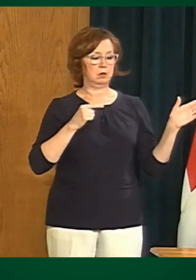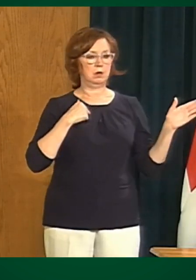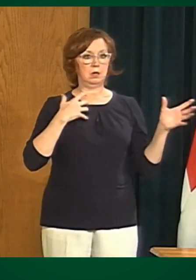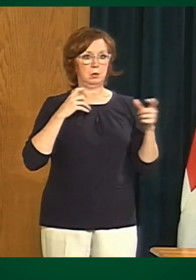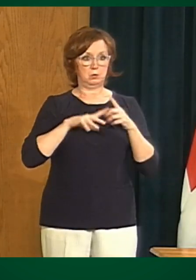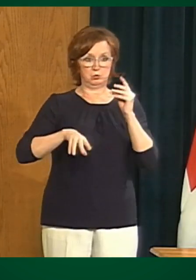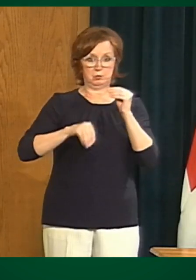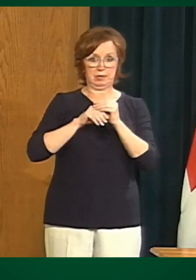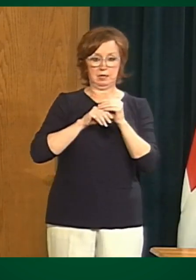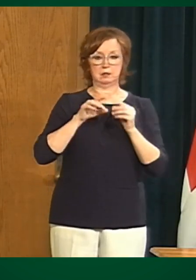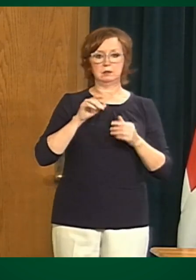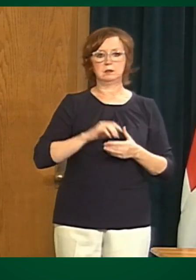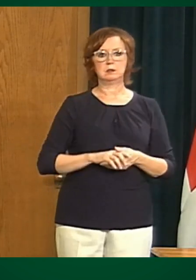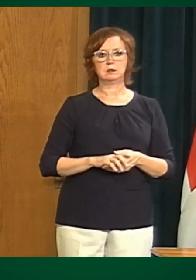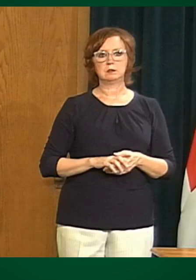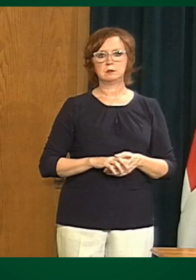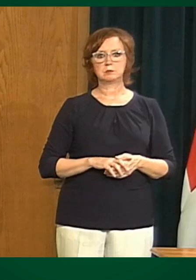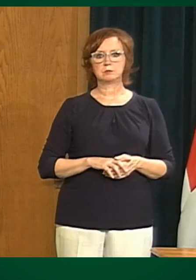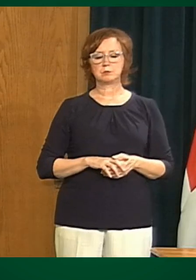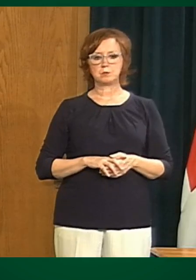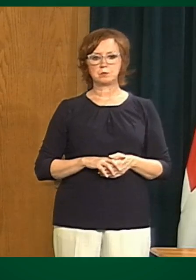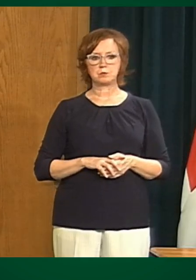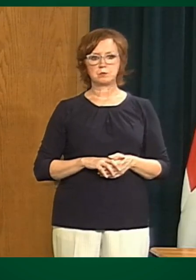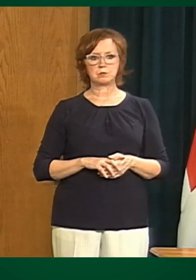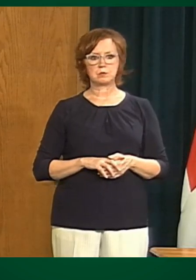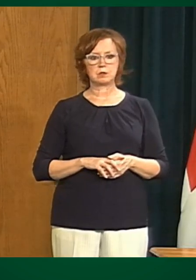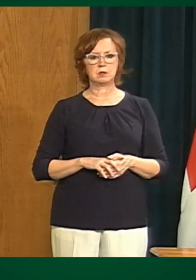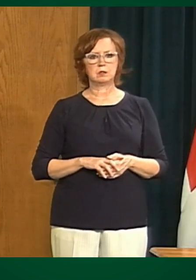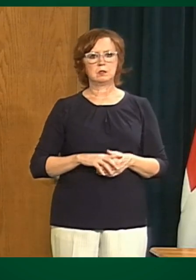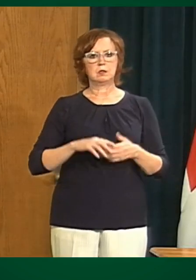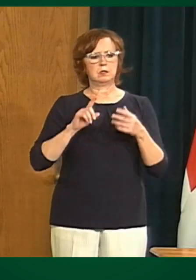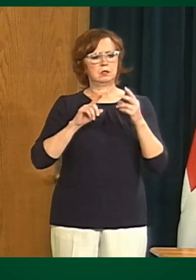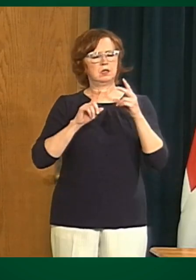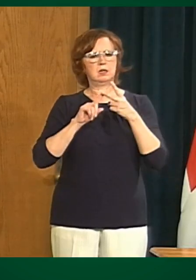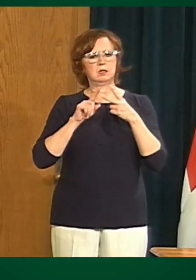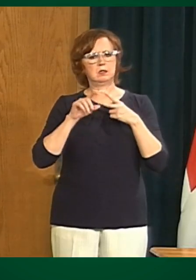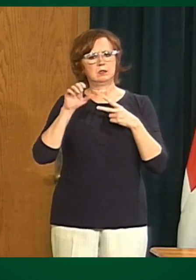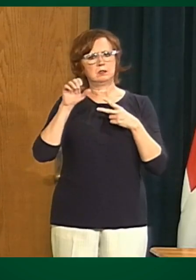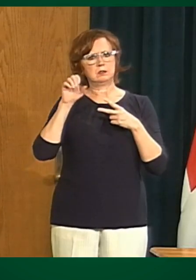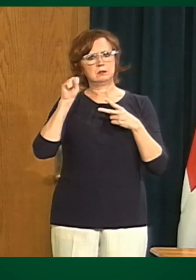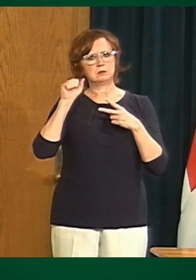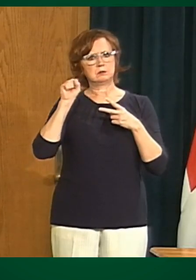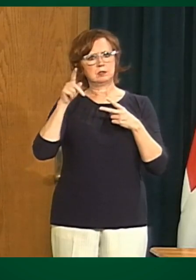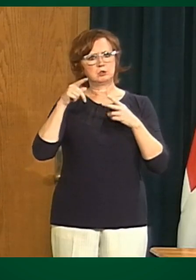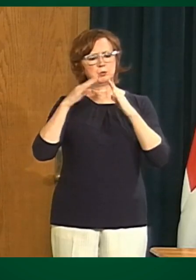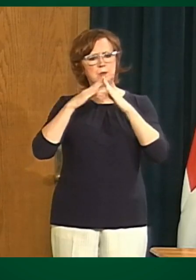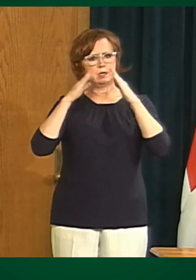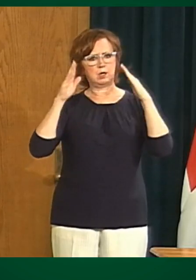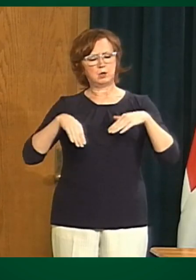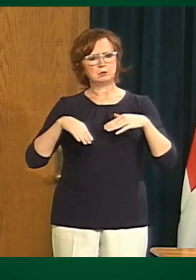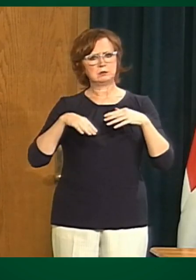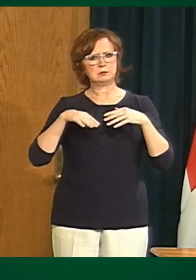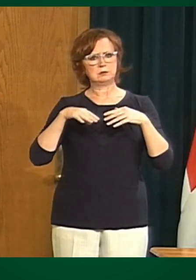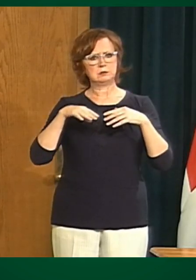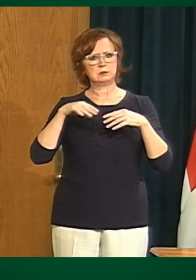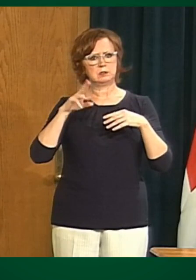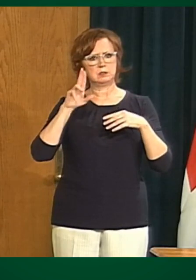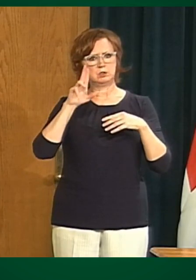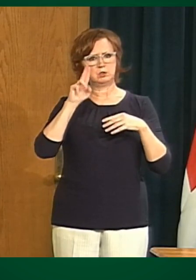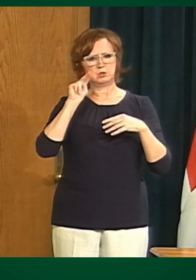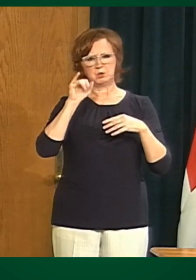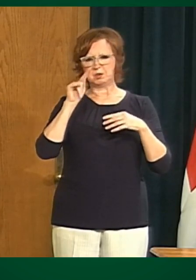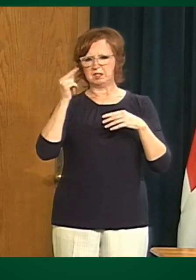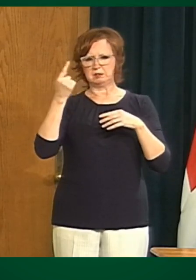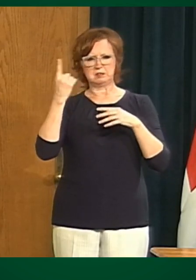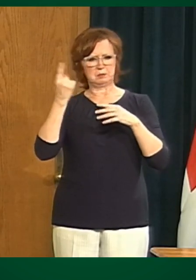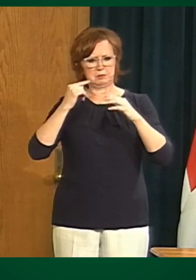and I would just maybe add to that some clarification. I think we have some Sask housing units in the in the community that we have offered to the community to fill up